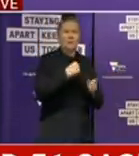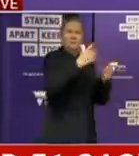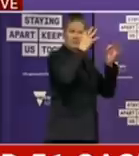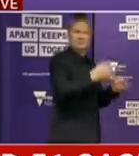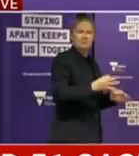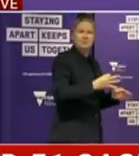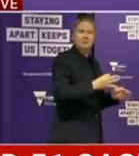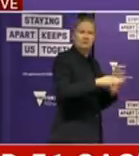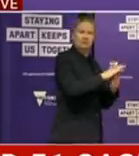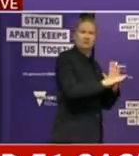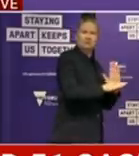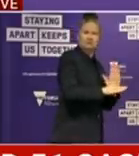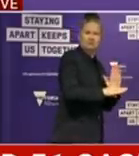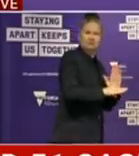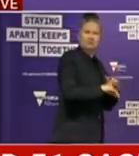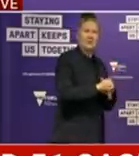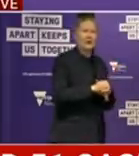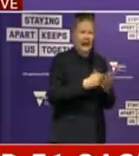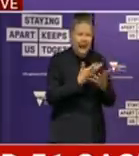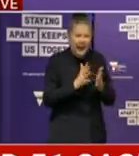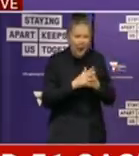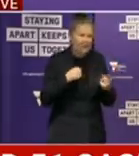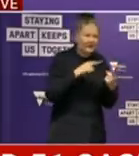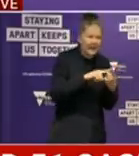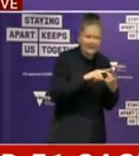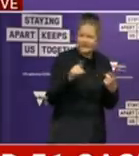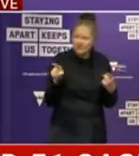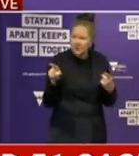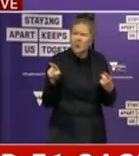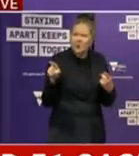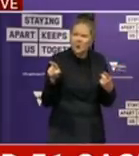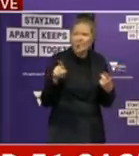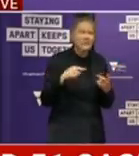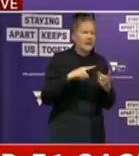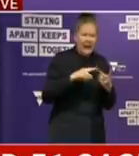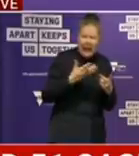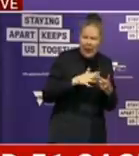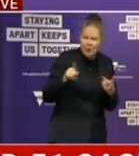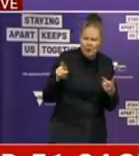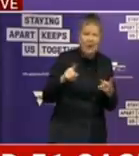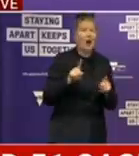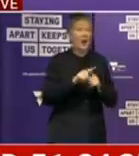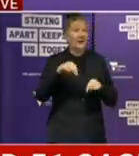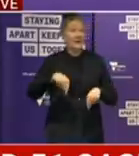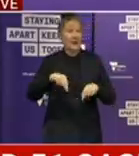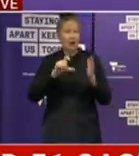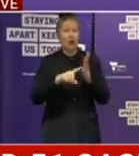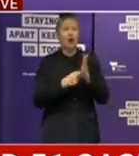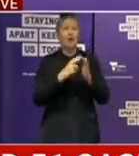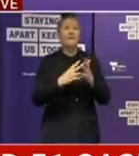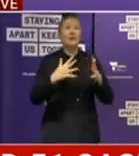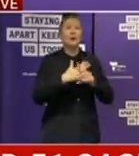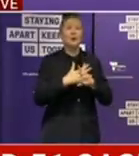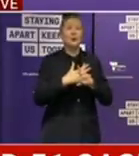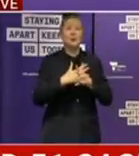that? What are the different ways in which we can do that? And a curfew, as challenging and as difficult as it is to make a decision to impose something that has not been imposed